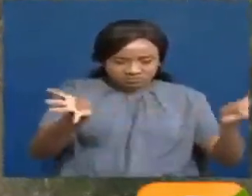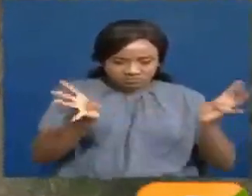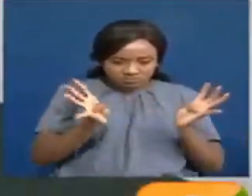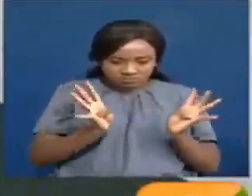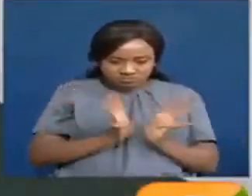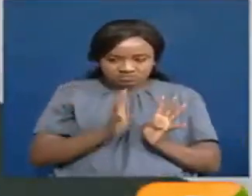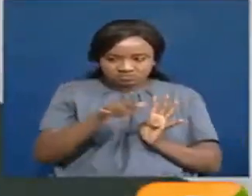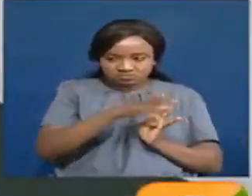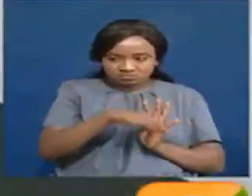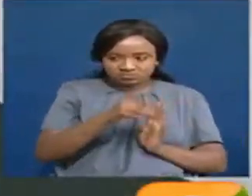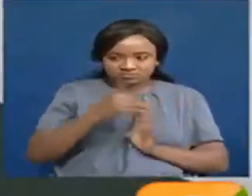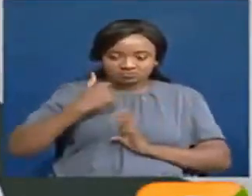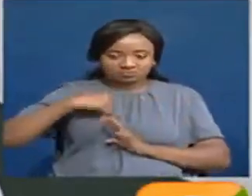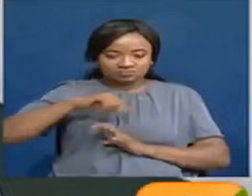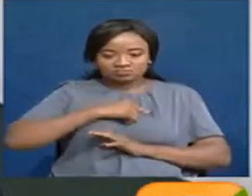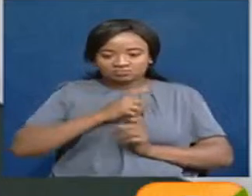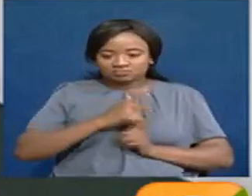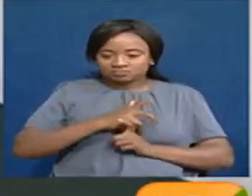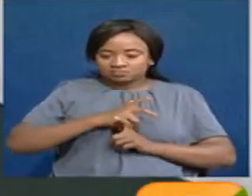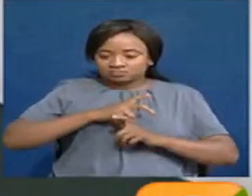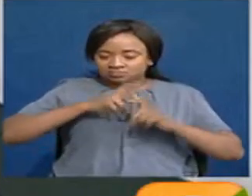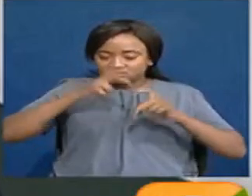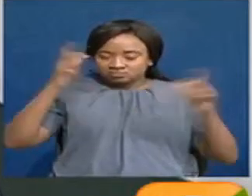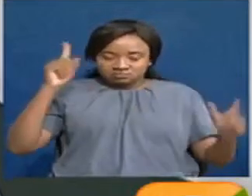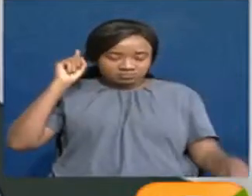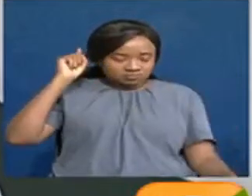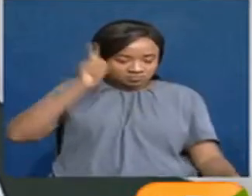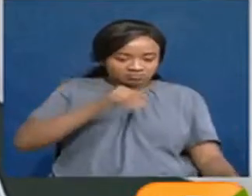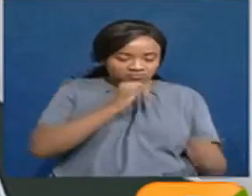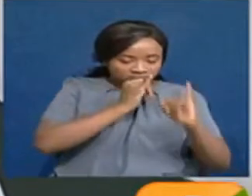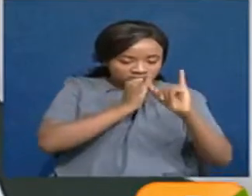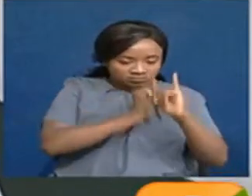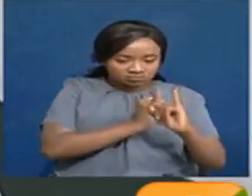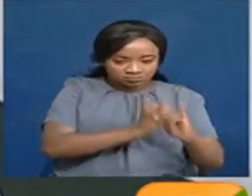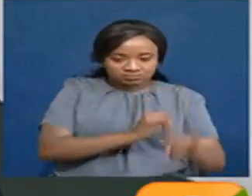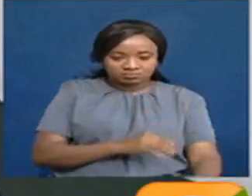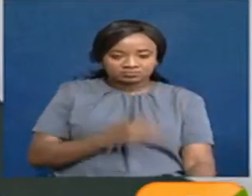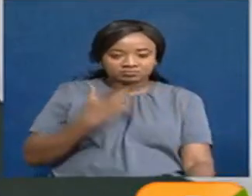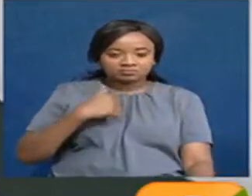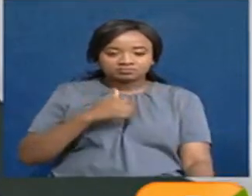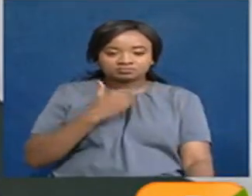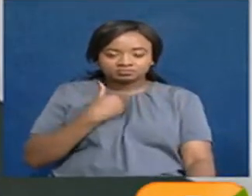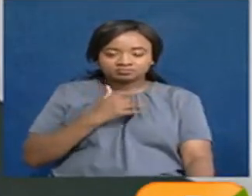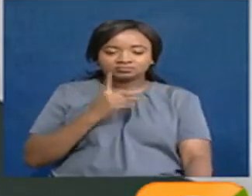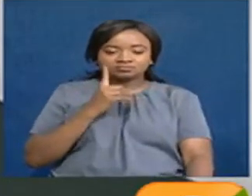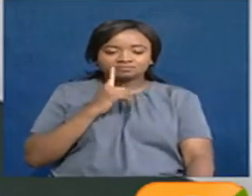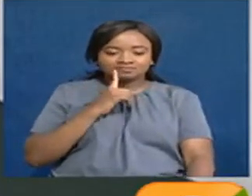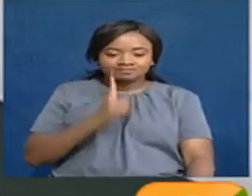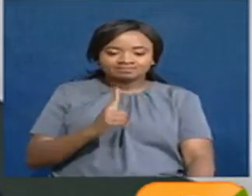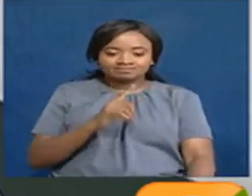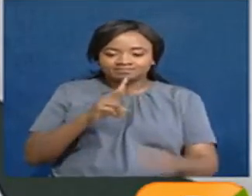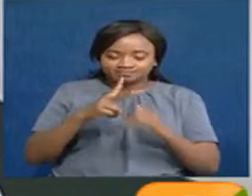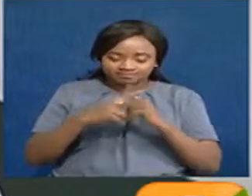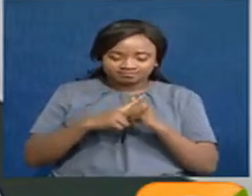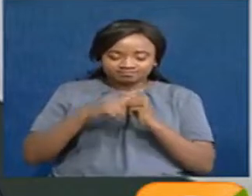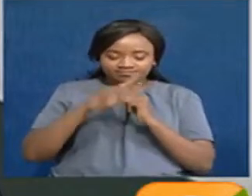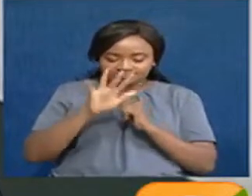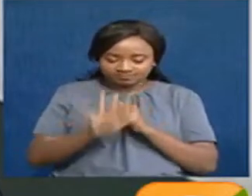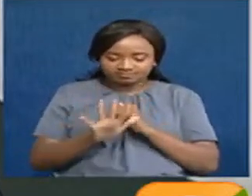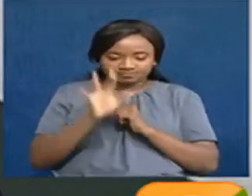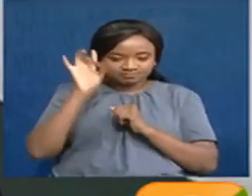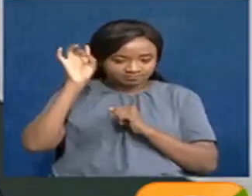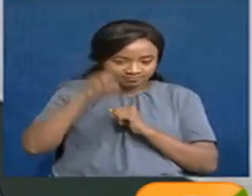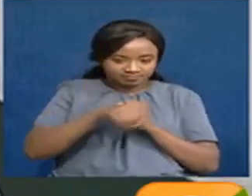to be the largest black rhino sanctuary in East Africa, home to 175 black rhinos,